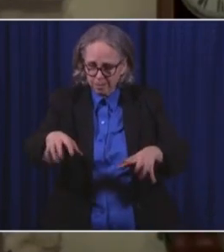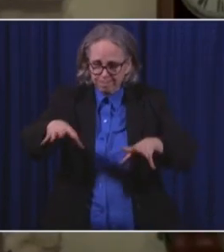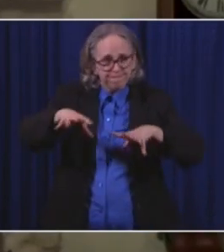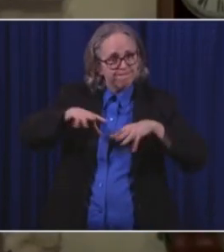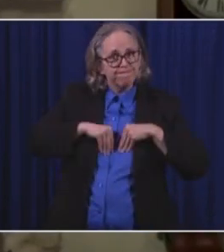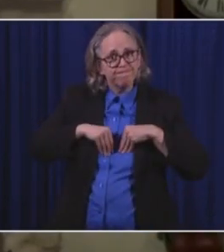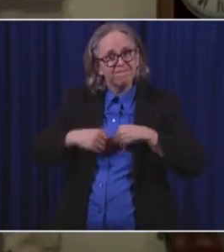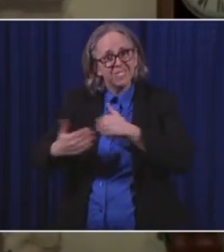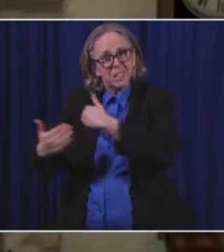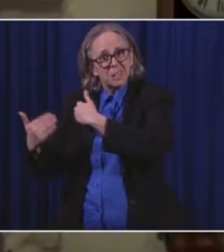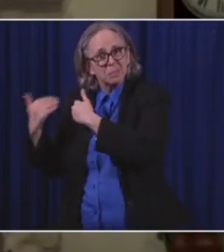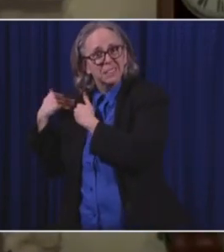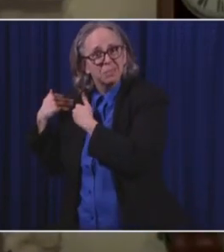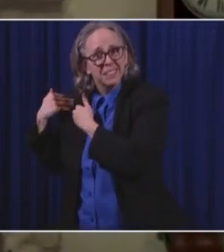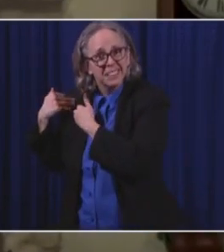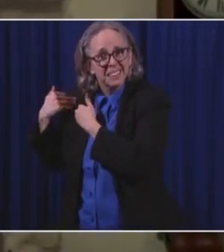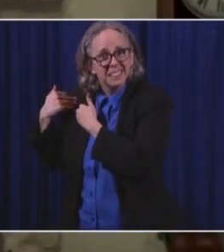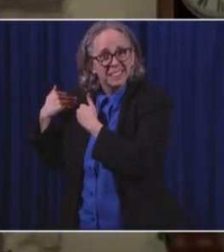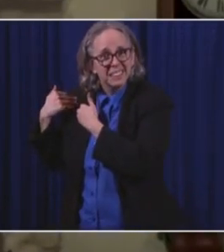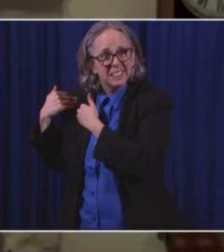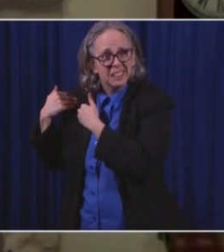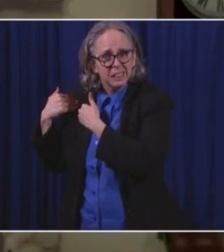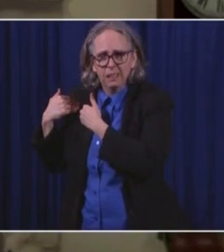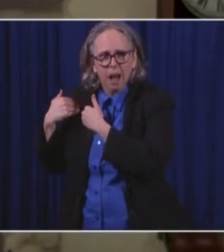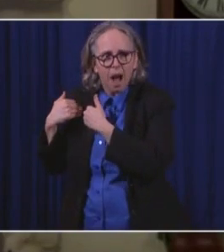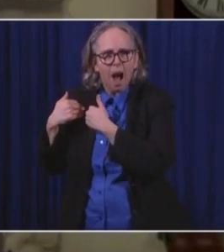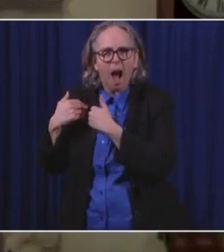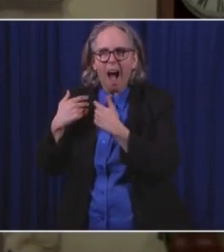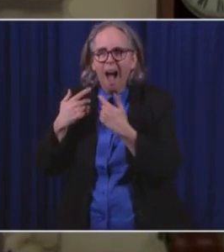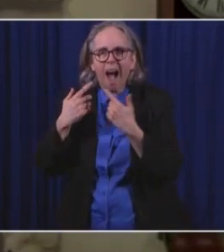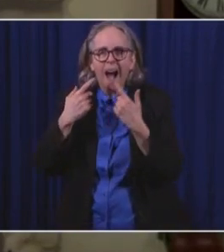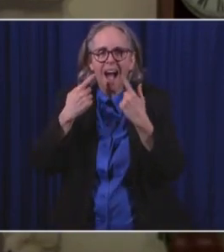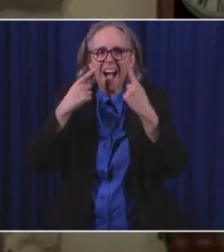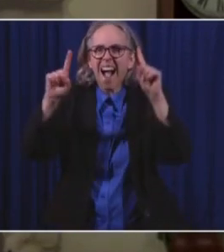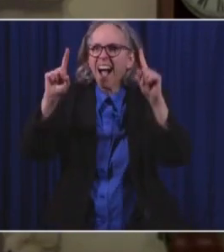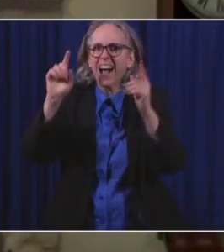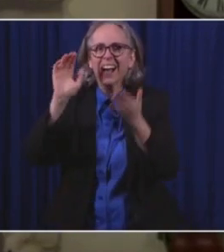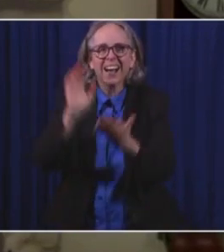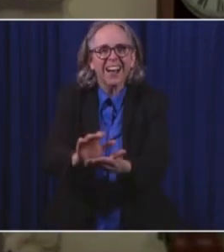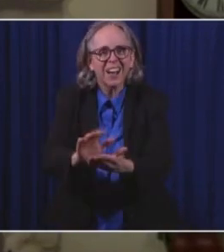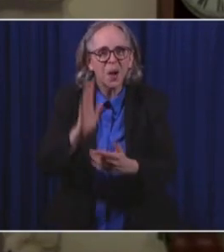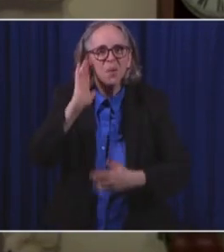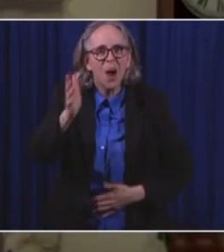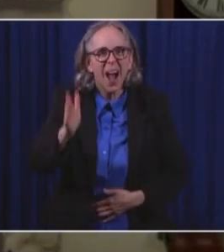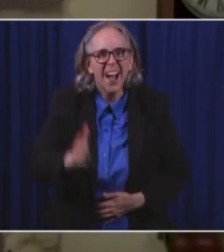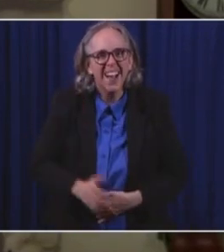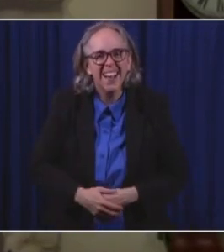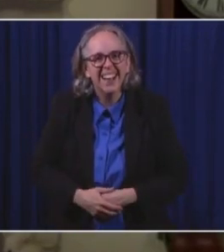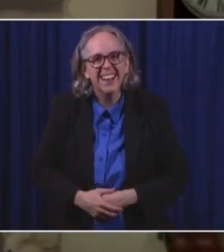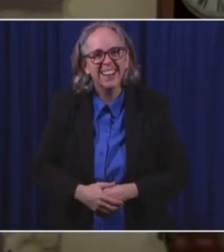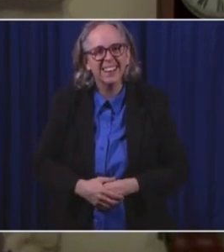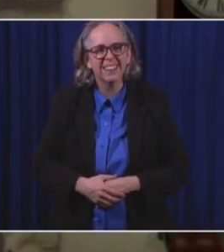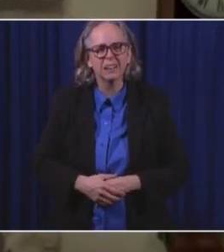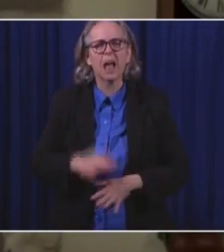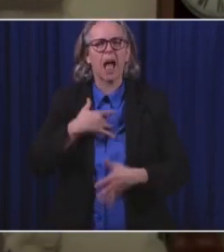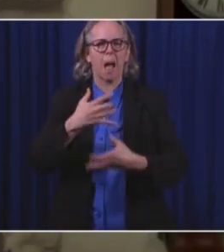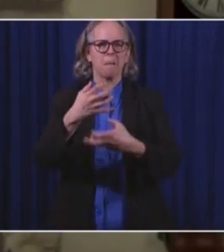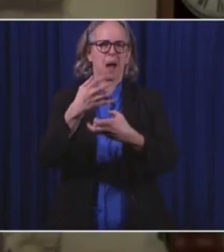that one of those 10, we would achieve a tremendous amount. And so, I have confidence that we can do